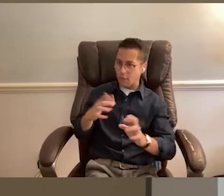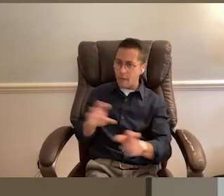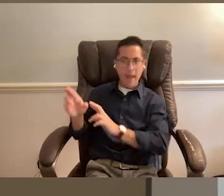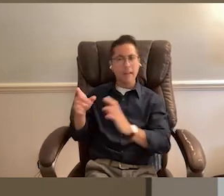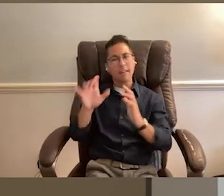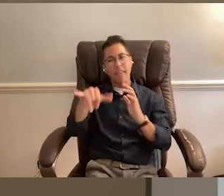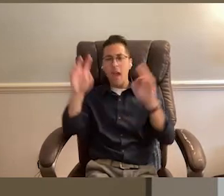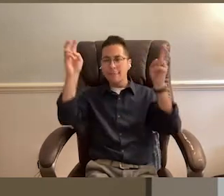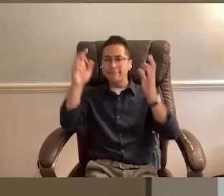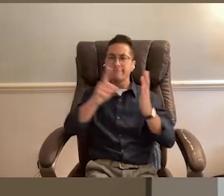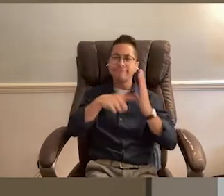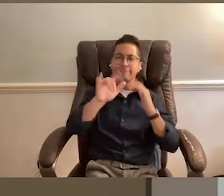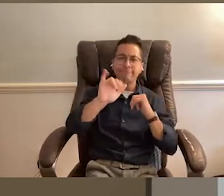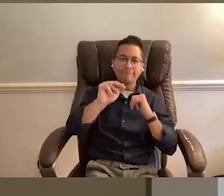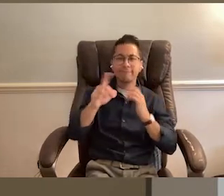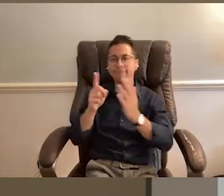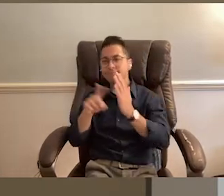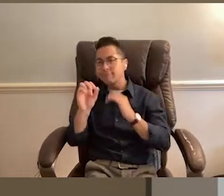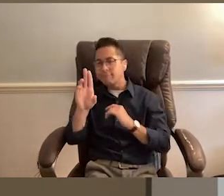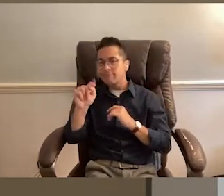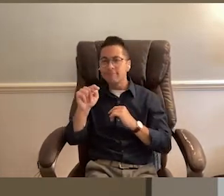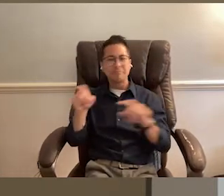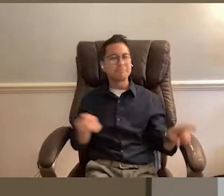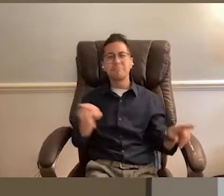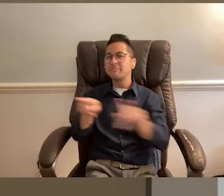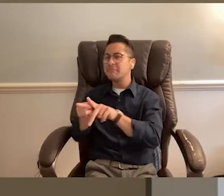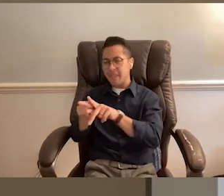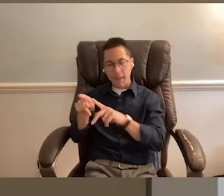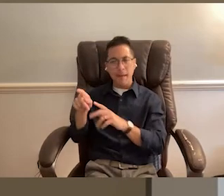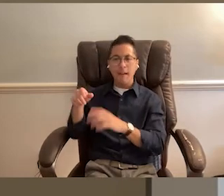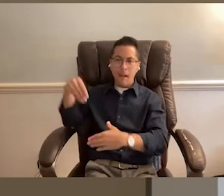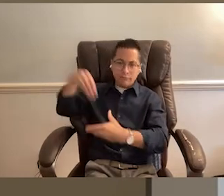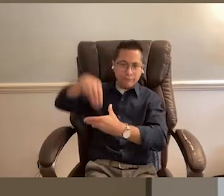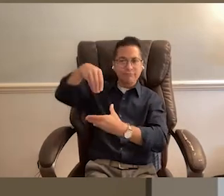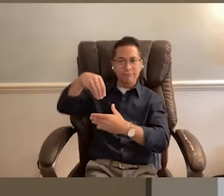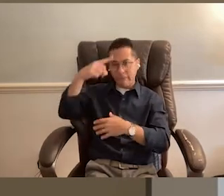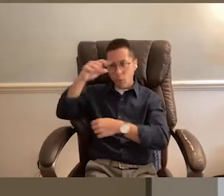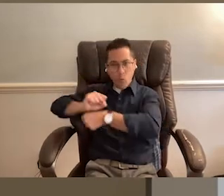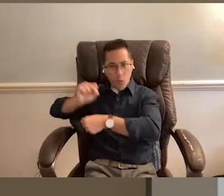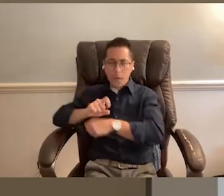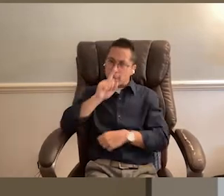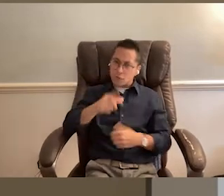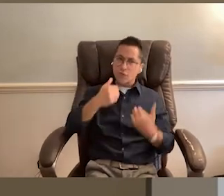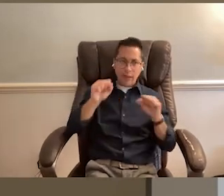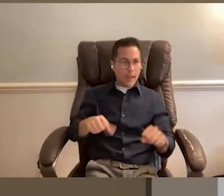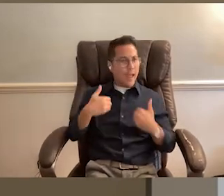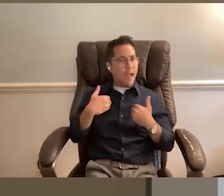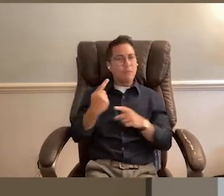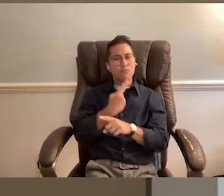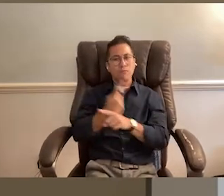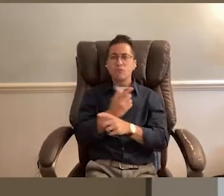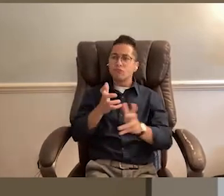so newspaper, TV, radio. We have students who are working in food service. Generally pretty flexible with what they